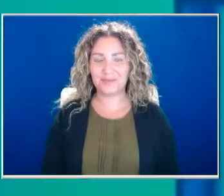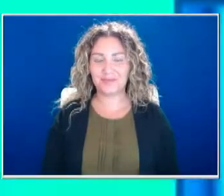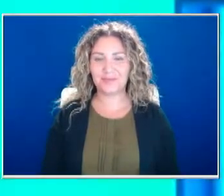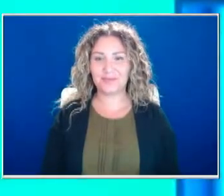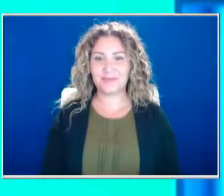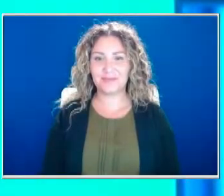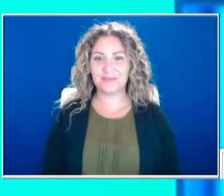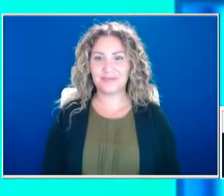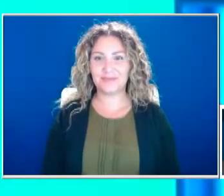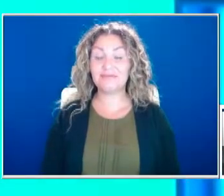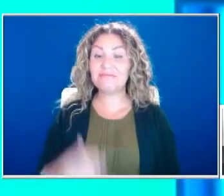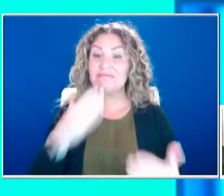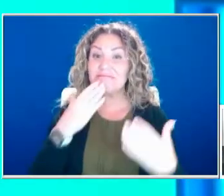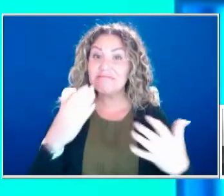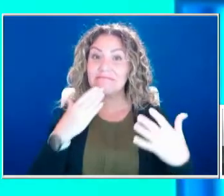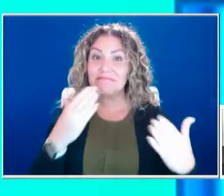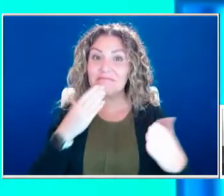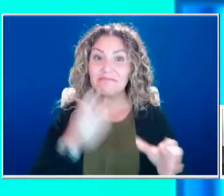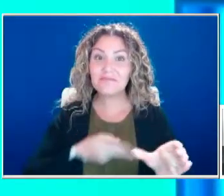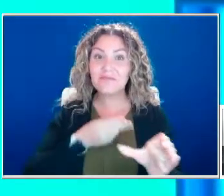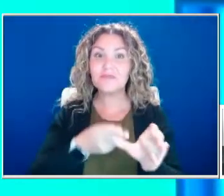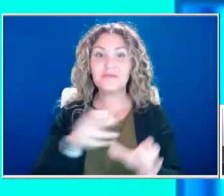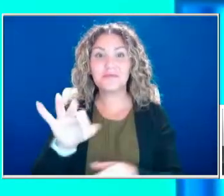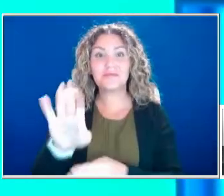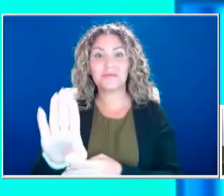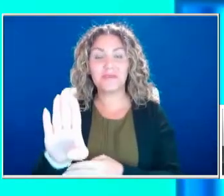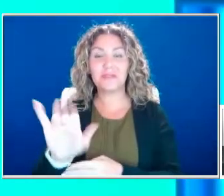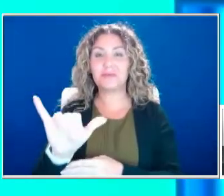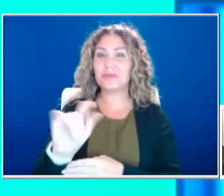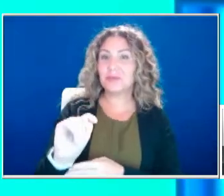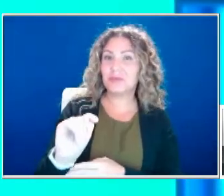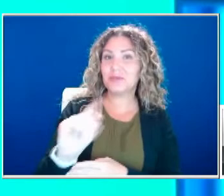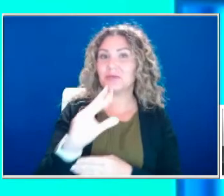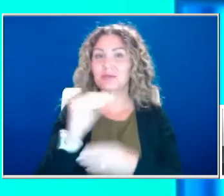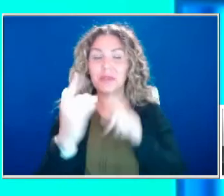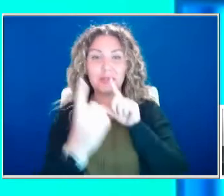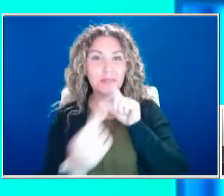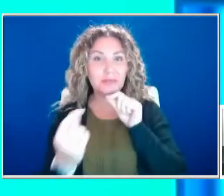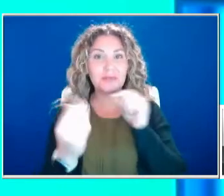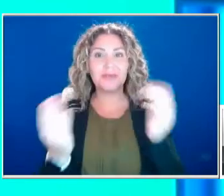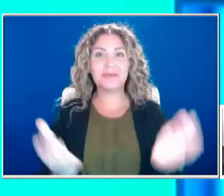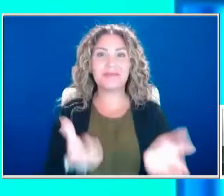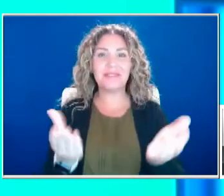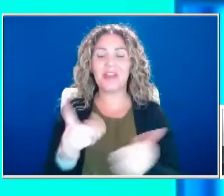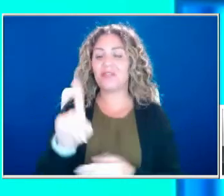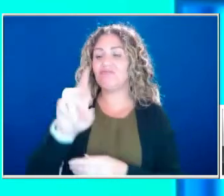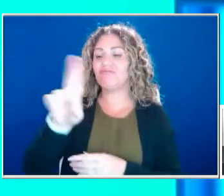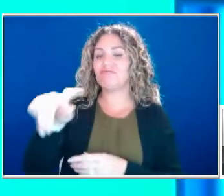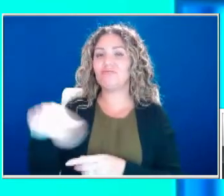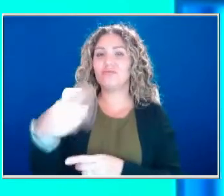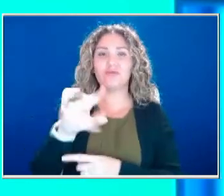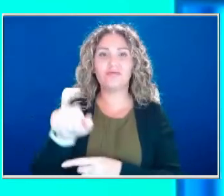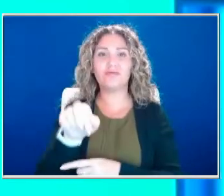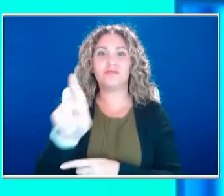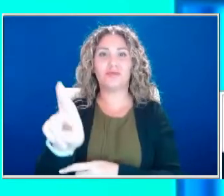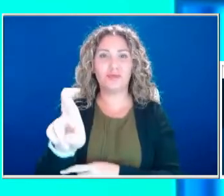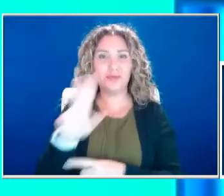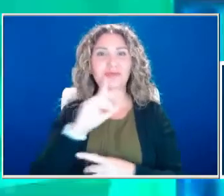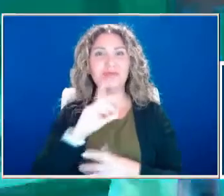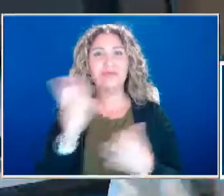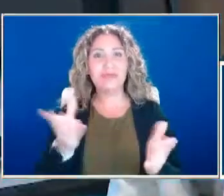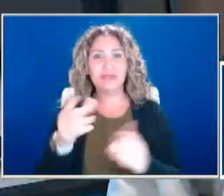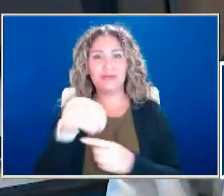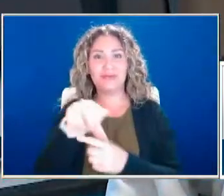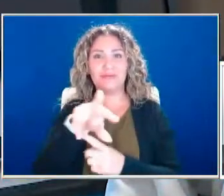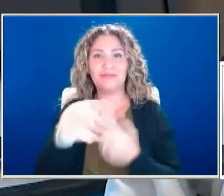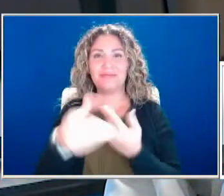And thank you for joining us on Facebook, YouTube, and on Twitter right here inside the Dolph C. Simons Jr. Family Broadcast Studio.